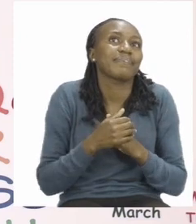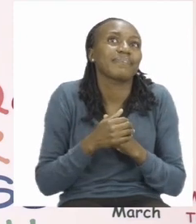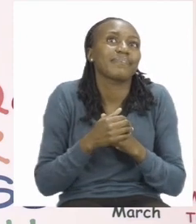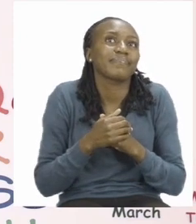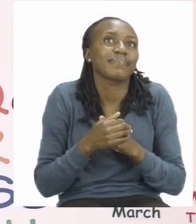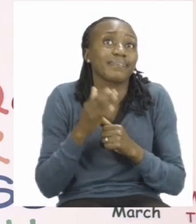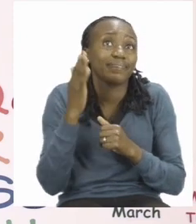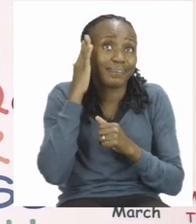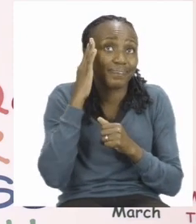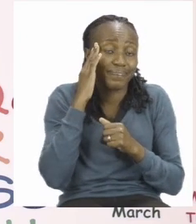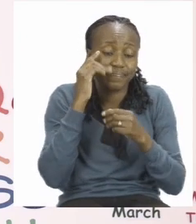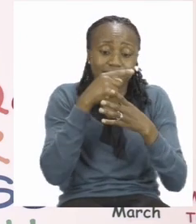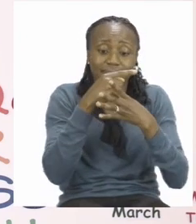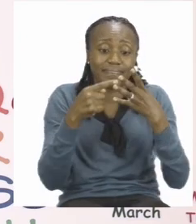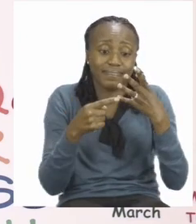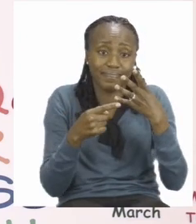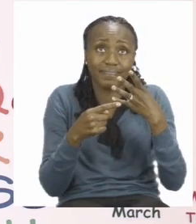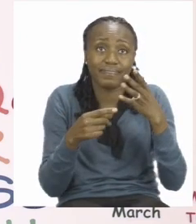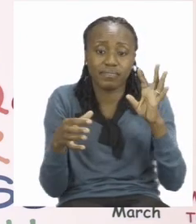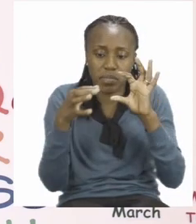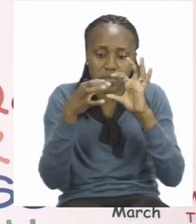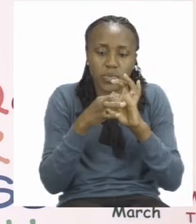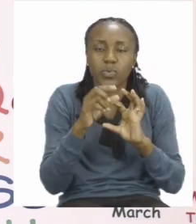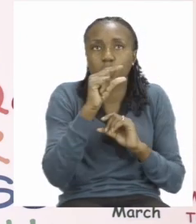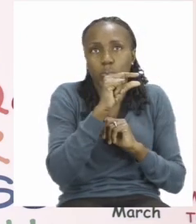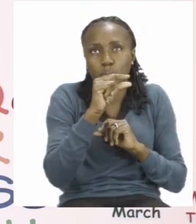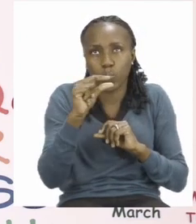know how to use our conjunctions to make